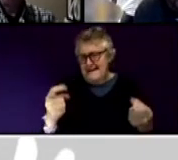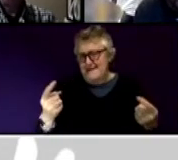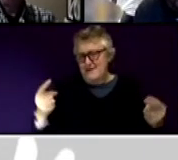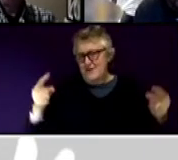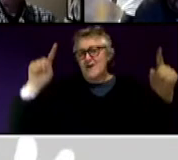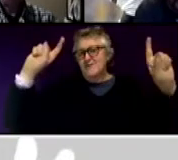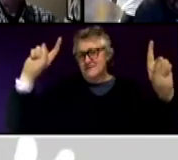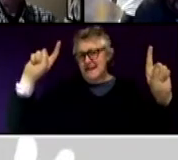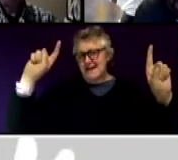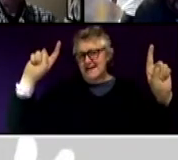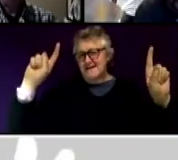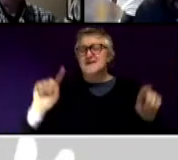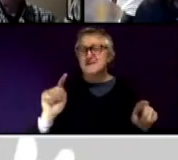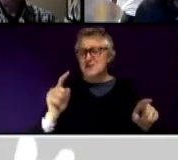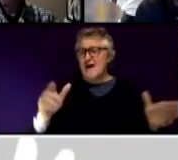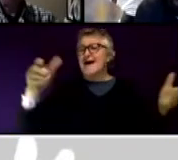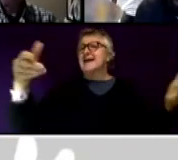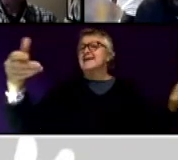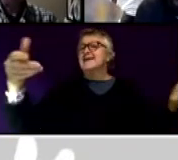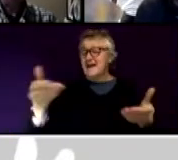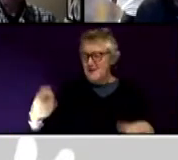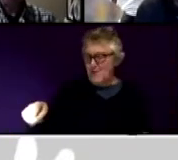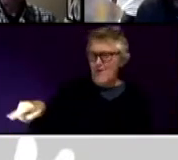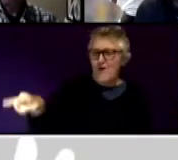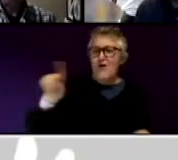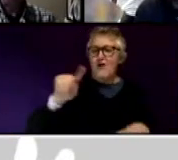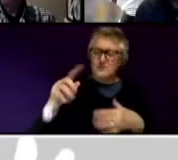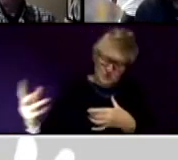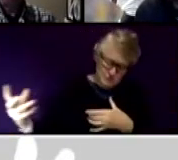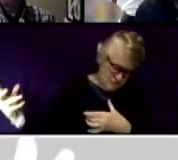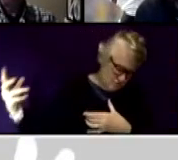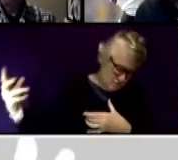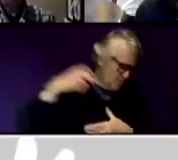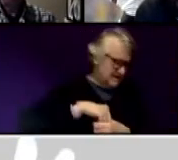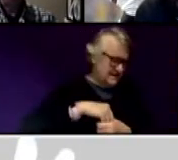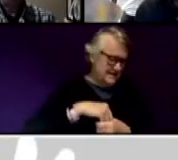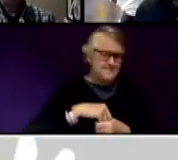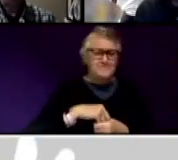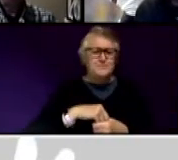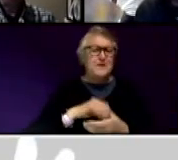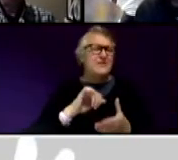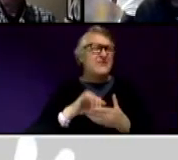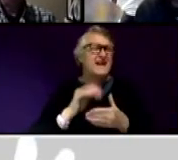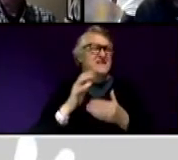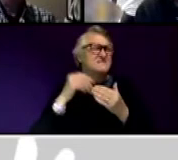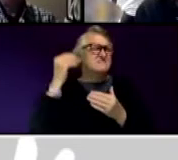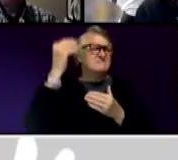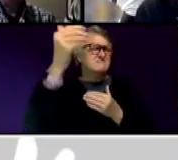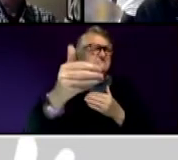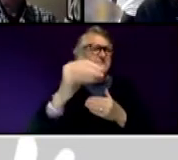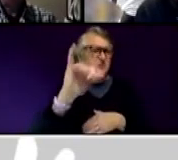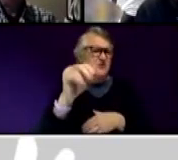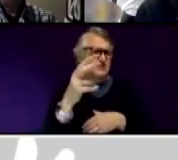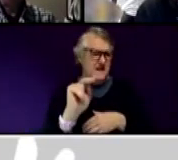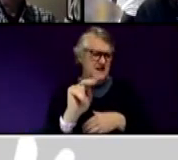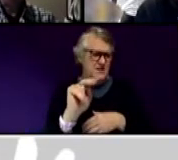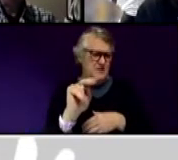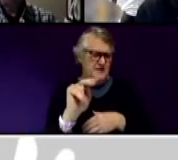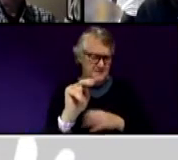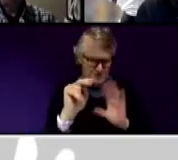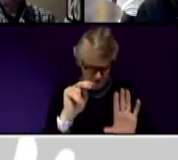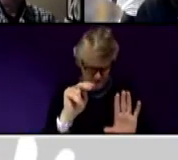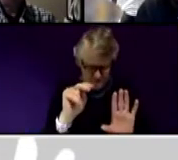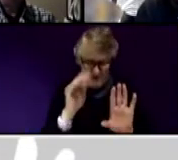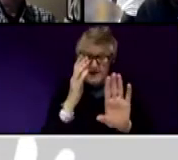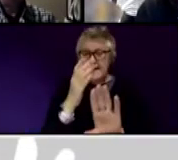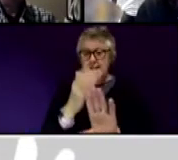join board. But that's moving forward to January. Now, before I call on you, Amy, I want to make